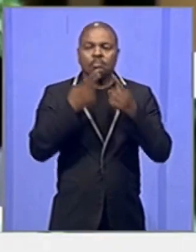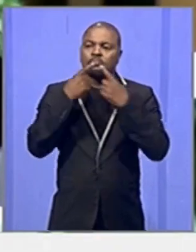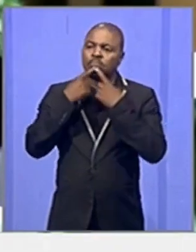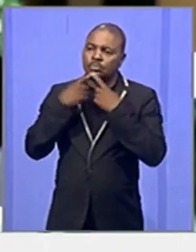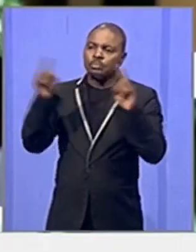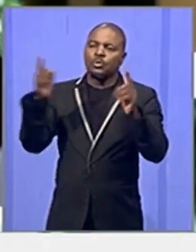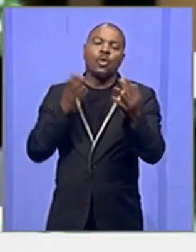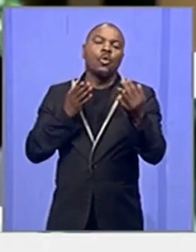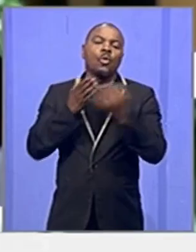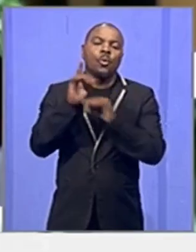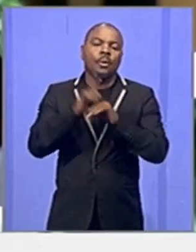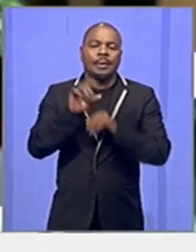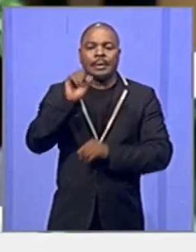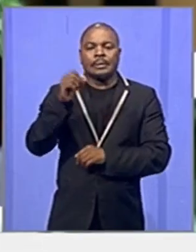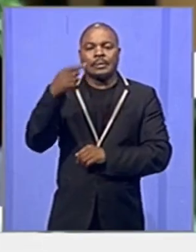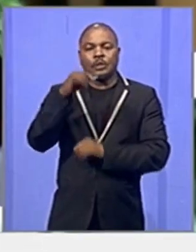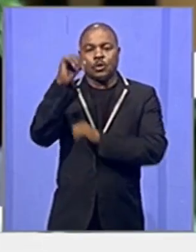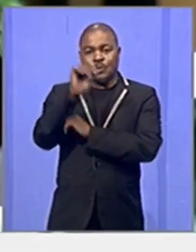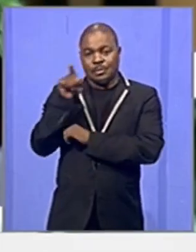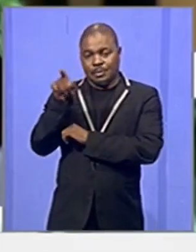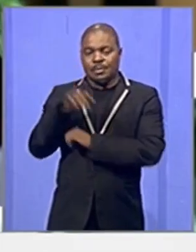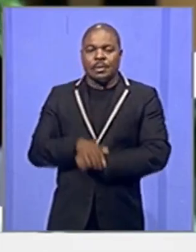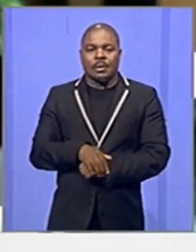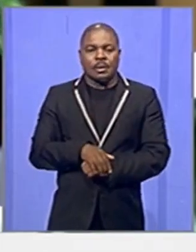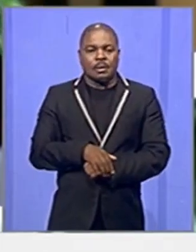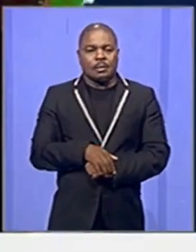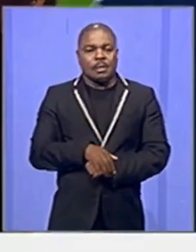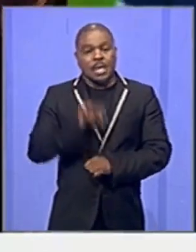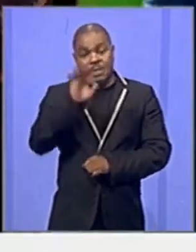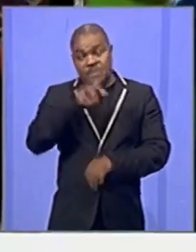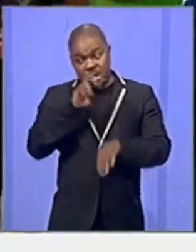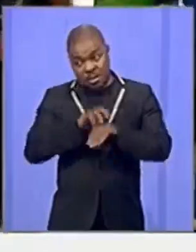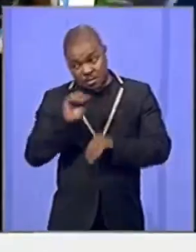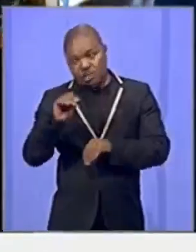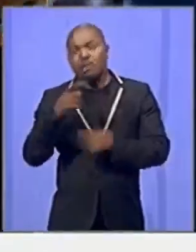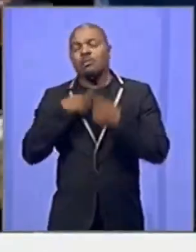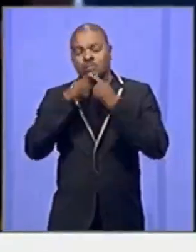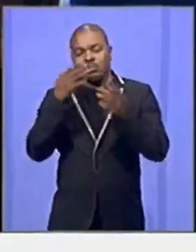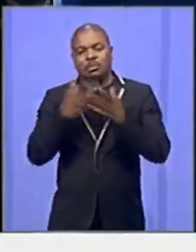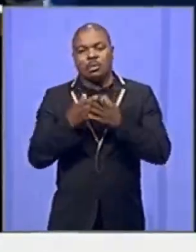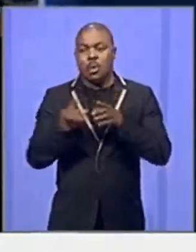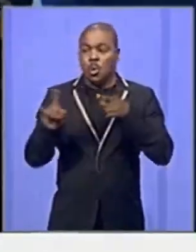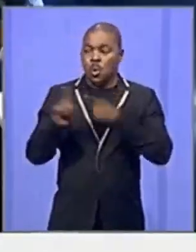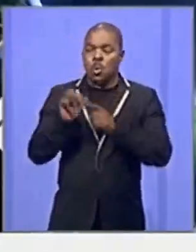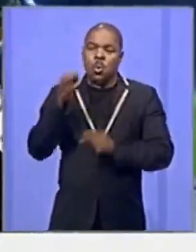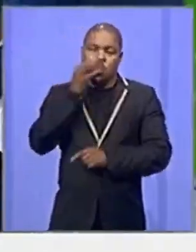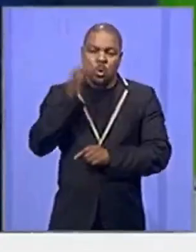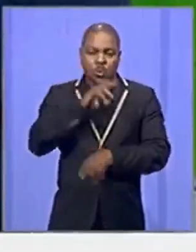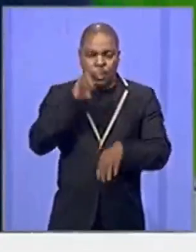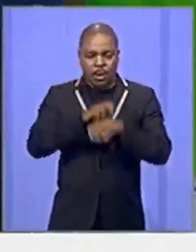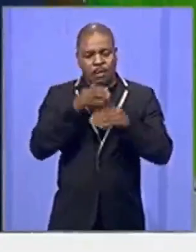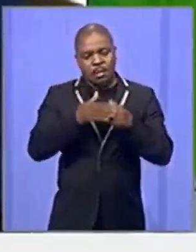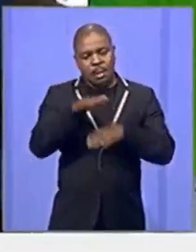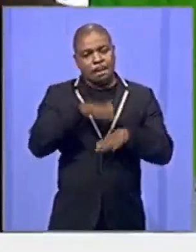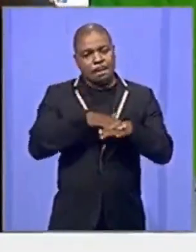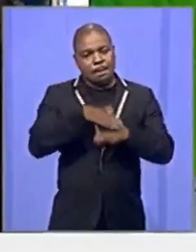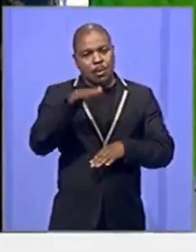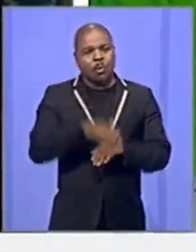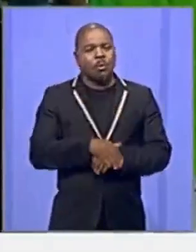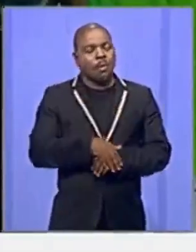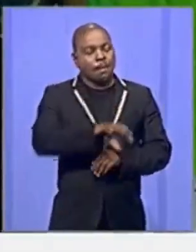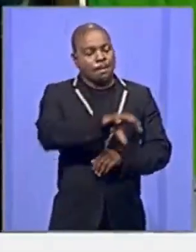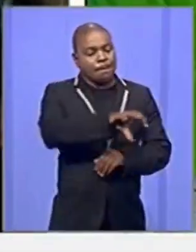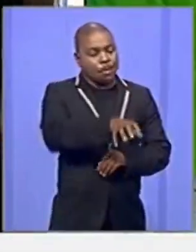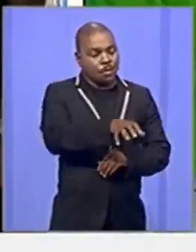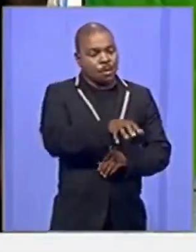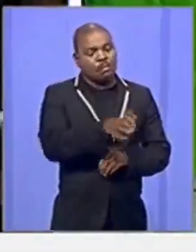through the office of the Secretary General if it is so required. Lekganyane a re ba santse ba tshwanelwa ke go kopana le komiti khuduthamaga ya